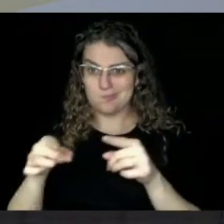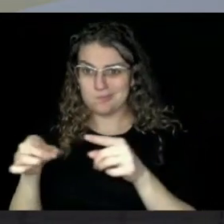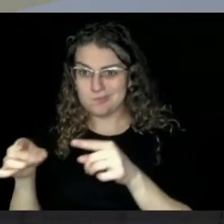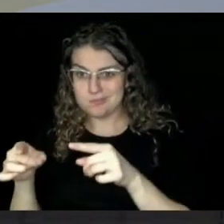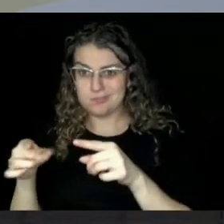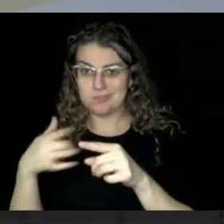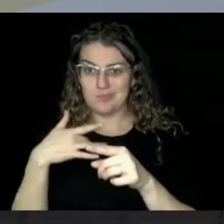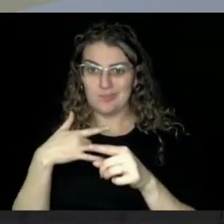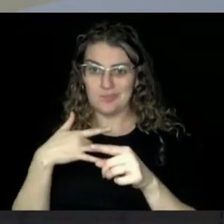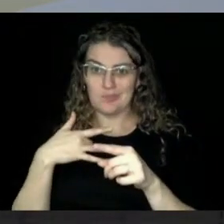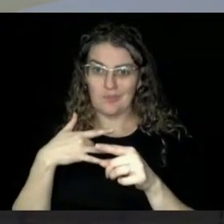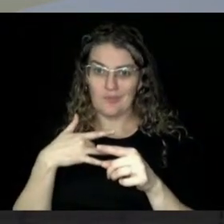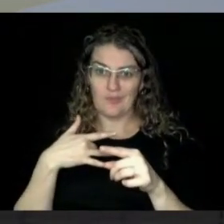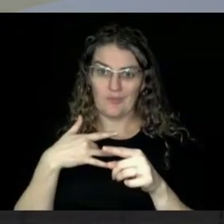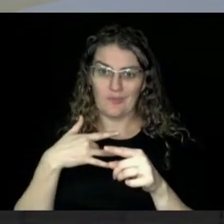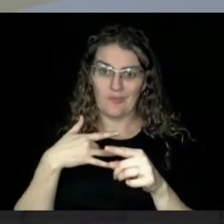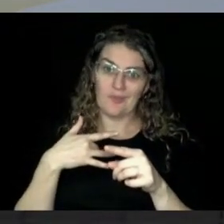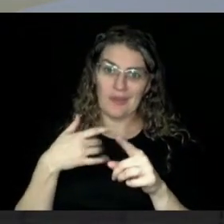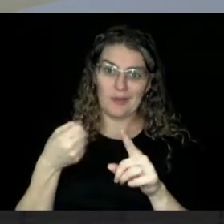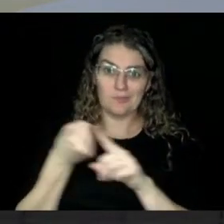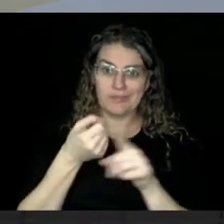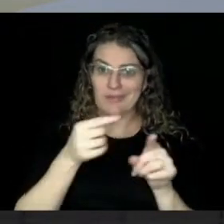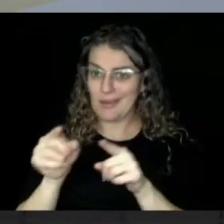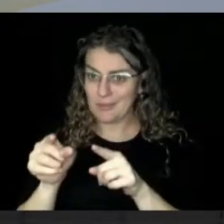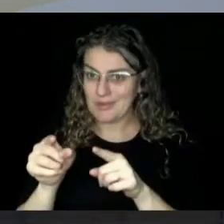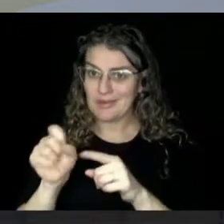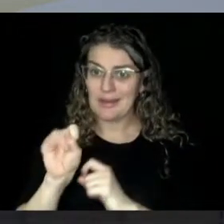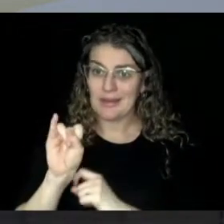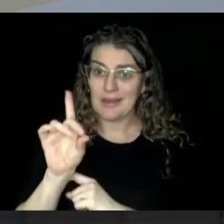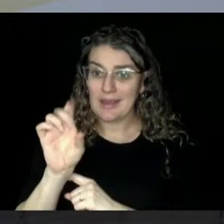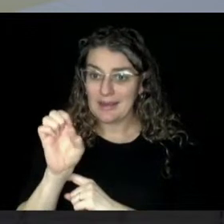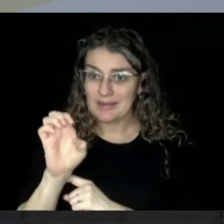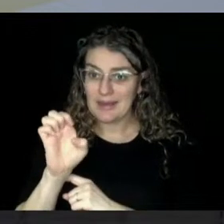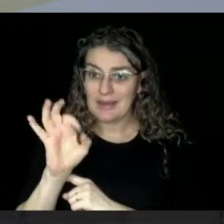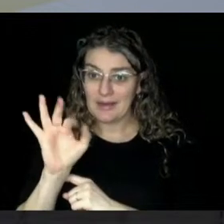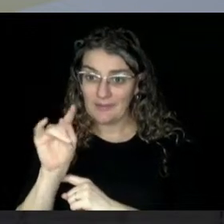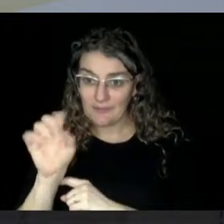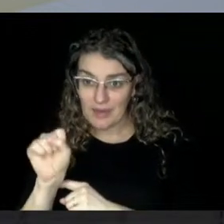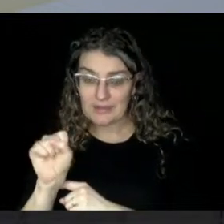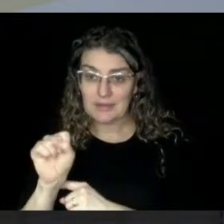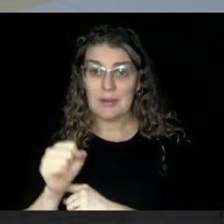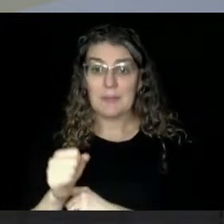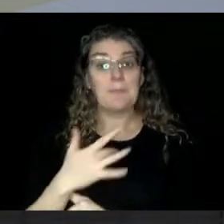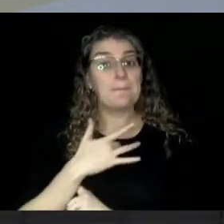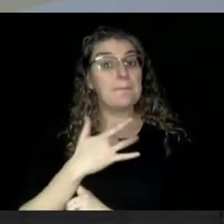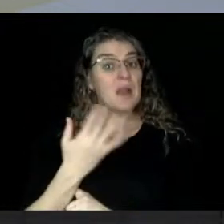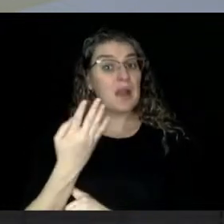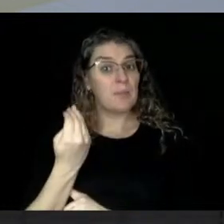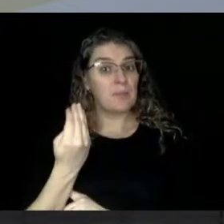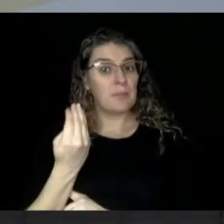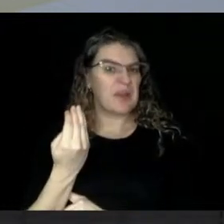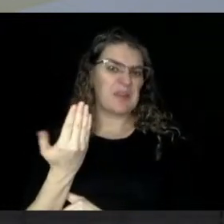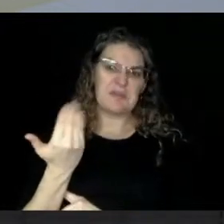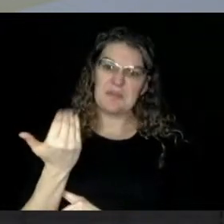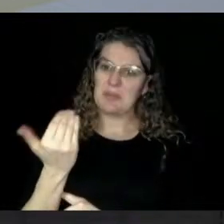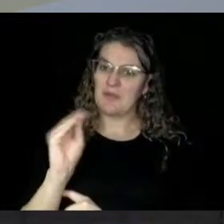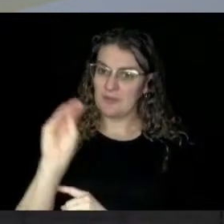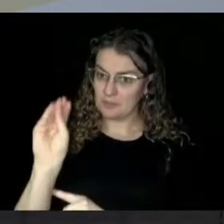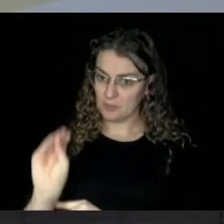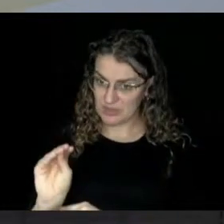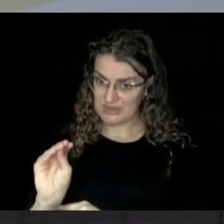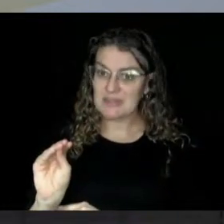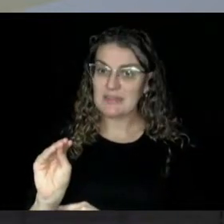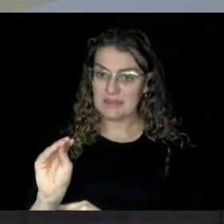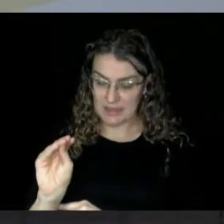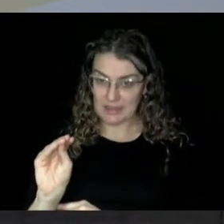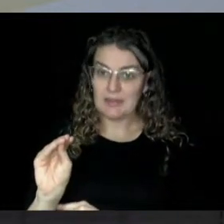some side effects, and the rate varies, but maybe 15%, although that, depending on the symptom, may